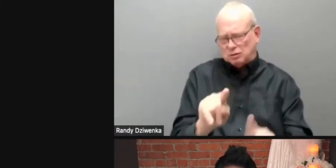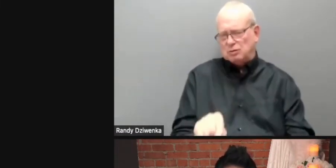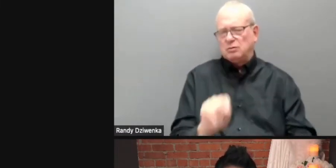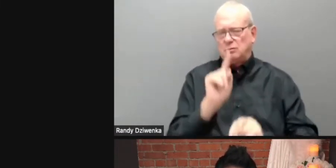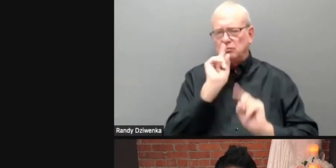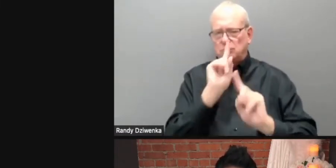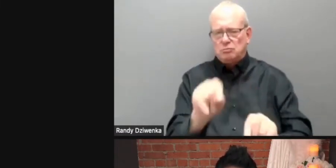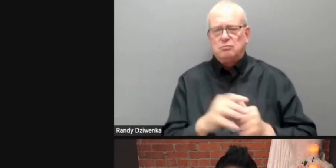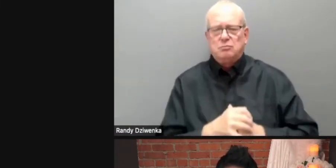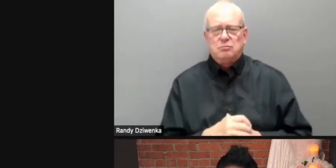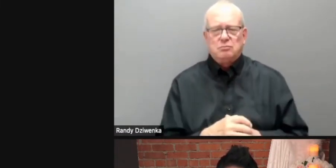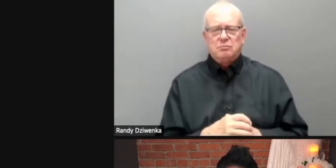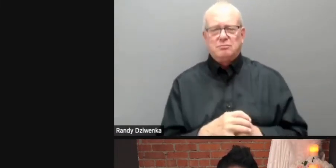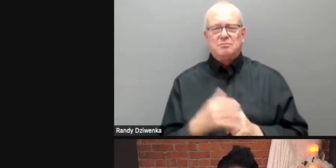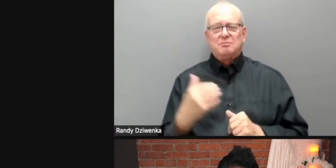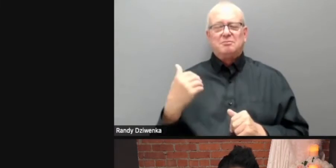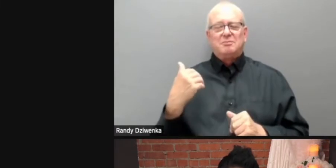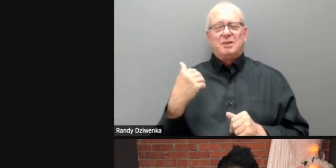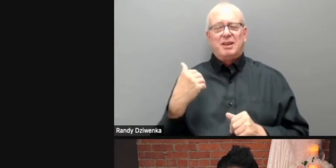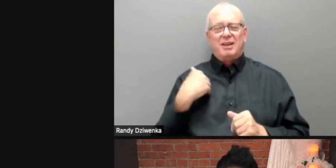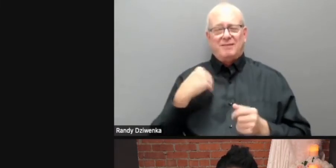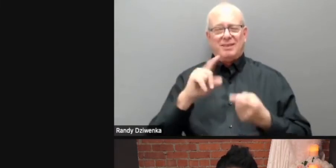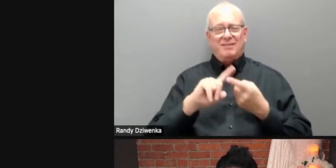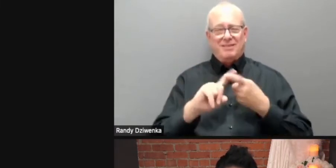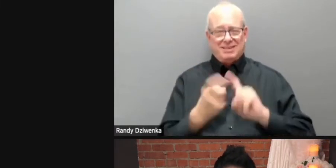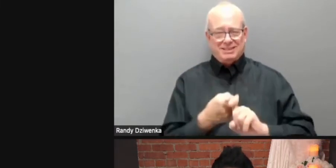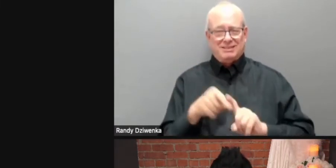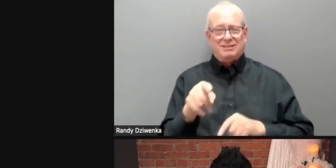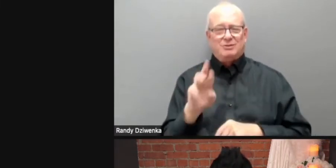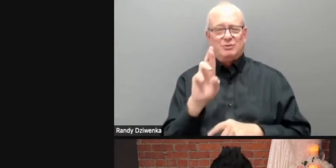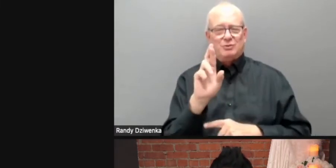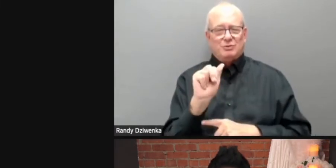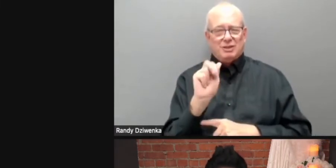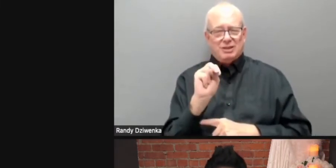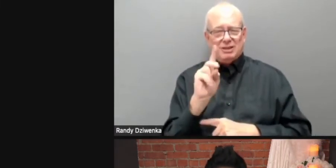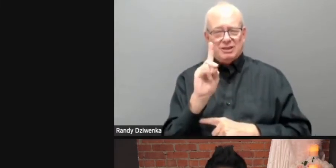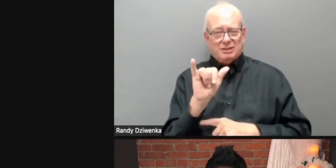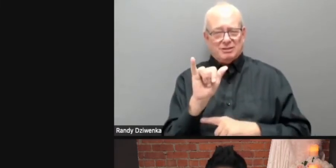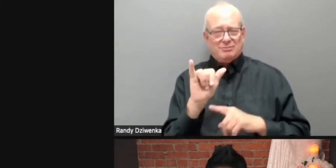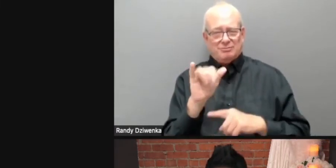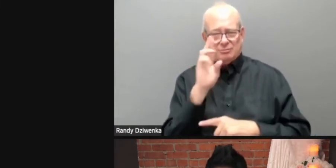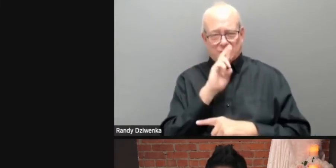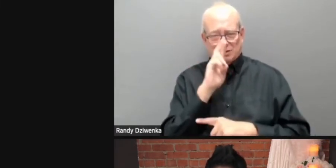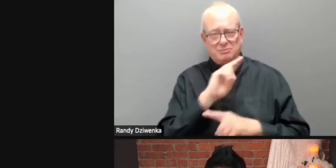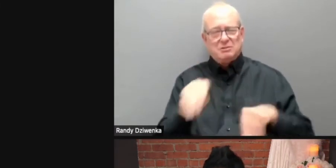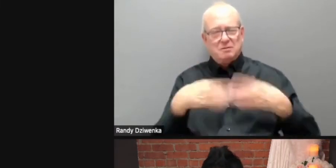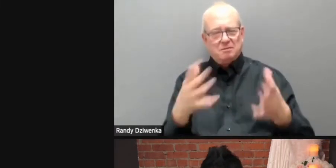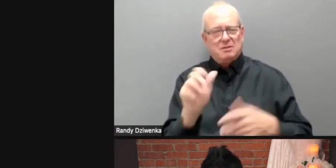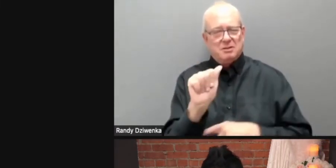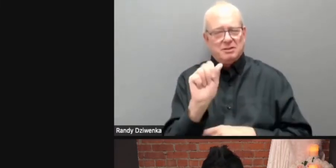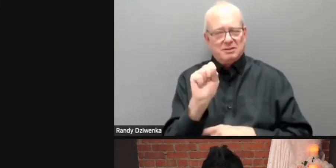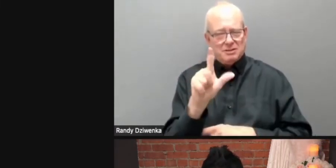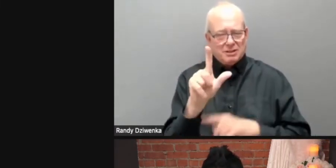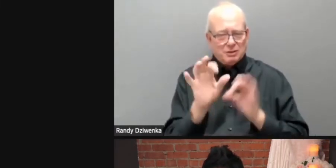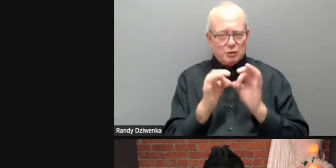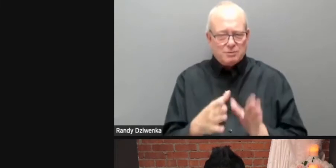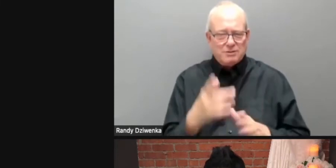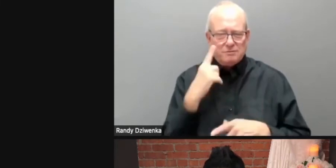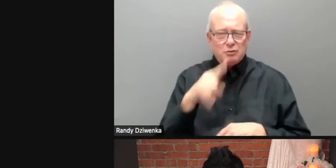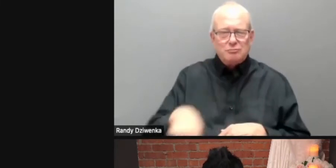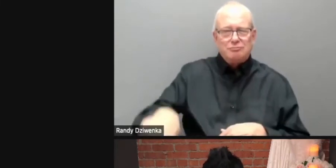who will be providing ASL interpretation for those viewers who need it. Thank you, Randy, for being